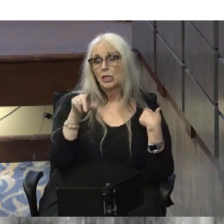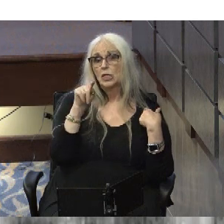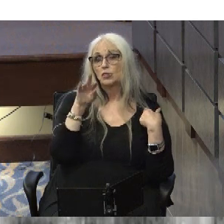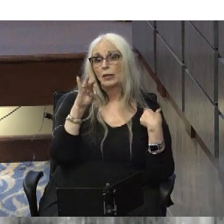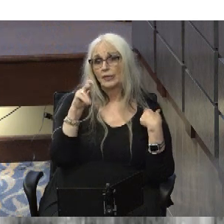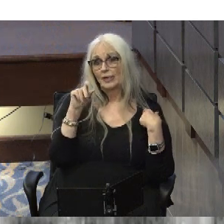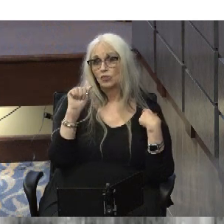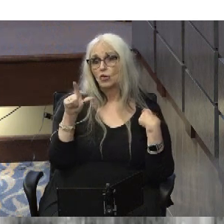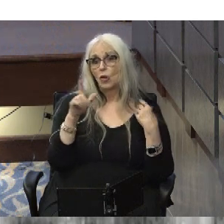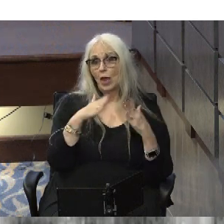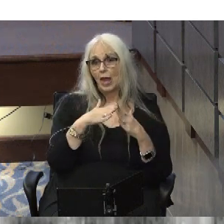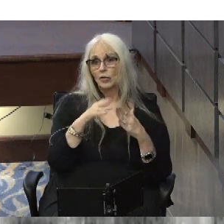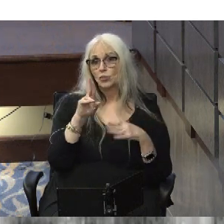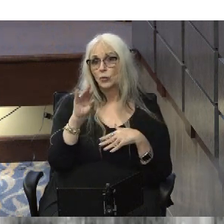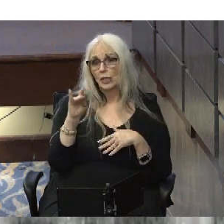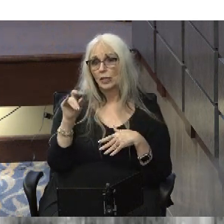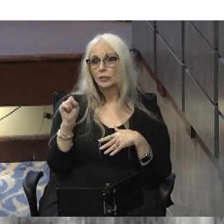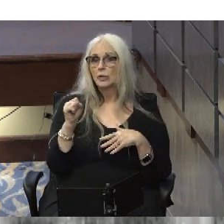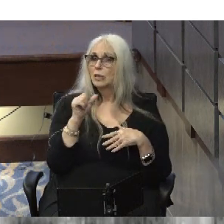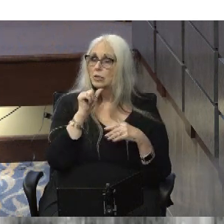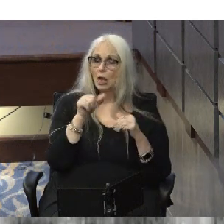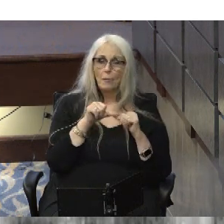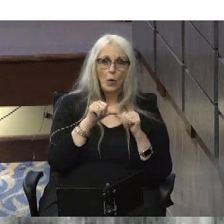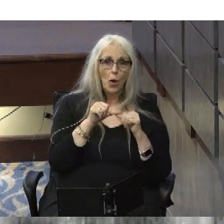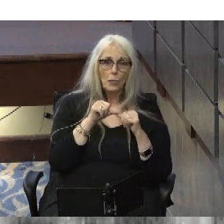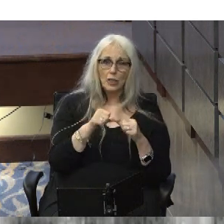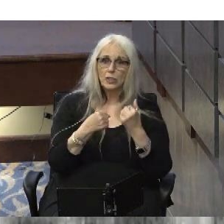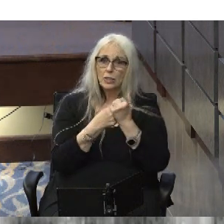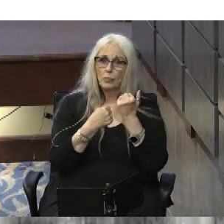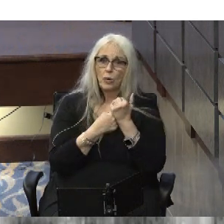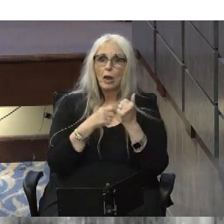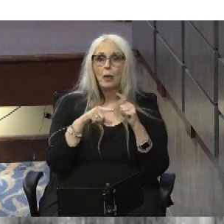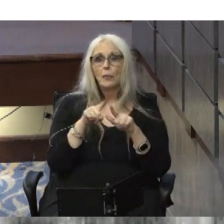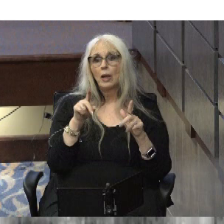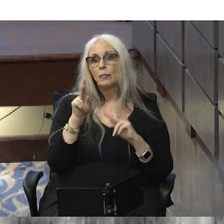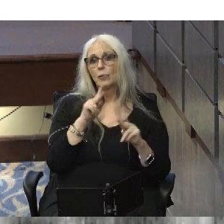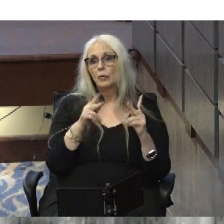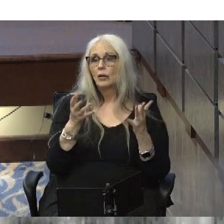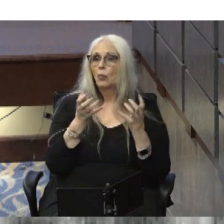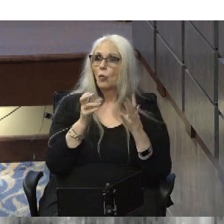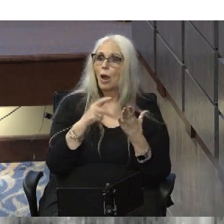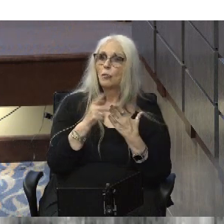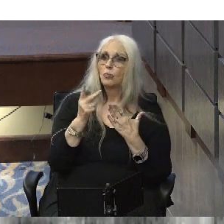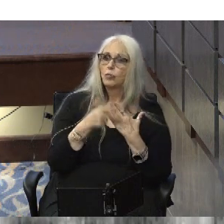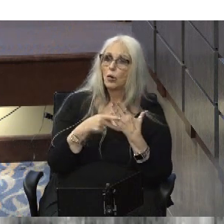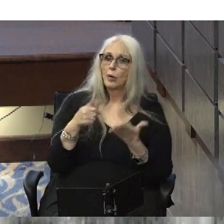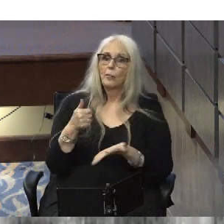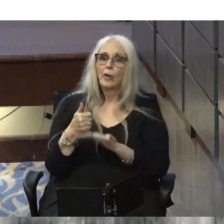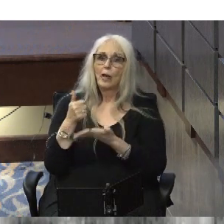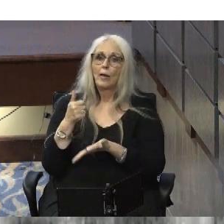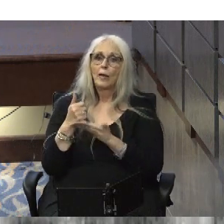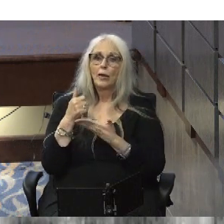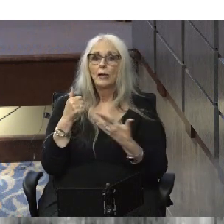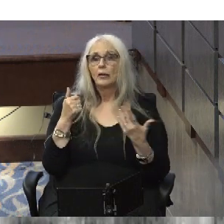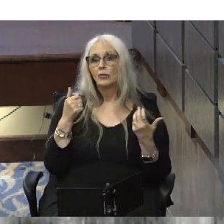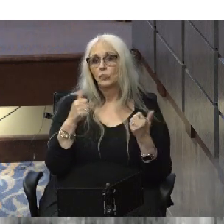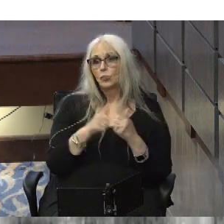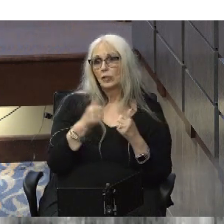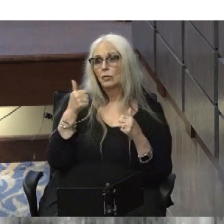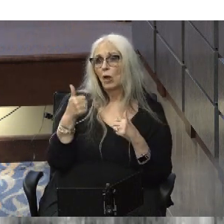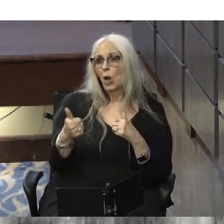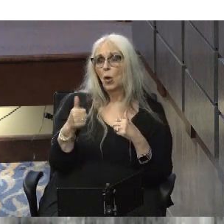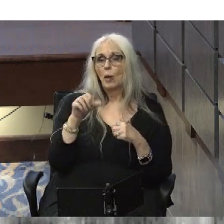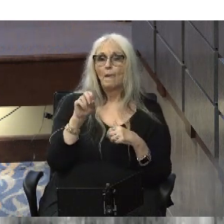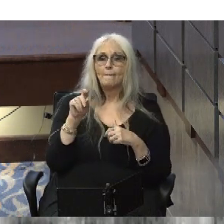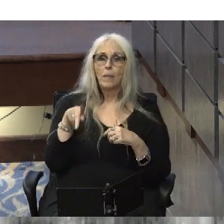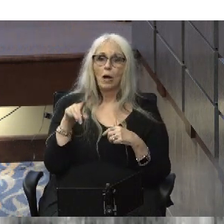housing units. Then in our permanent supportive housing, these are individuals that are on some program to assist them in their own apartment